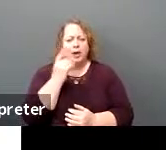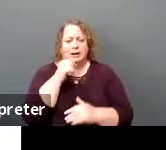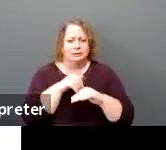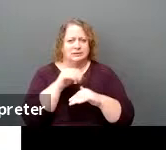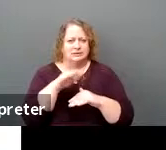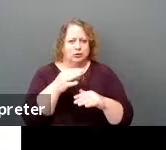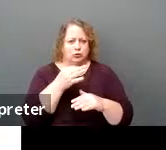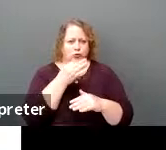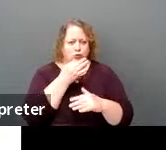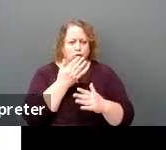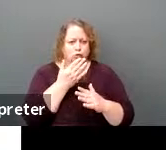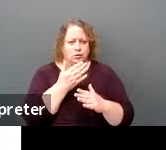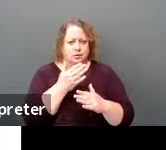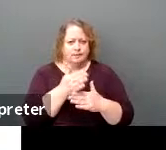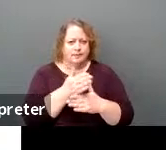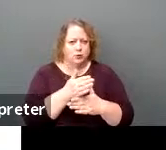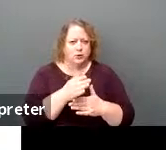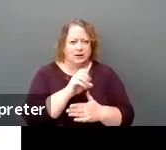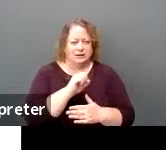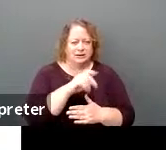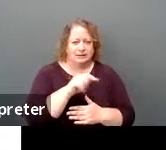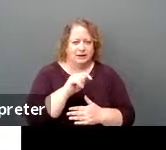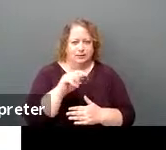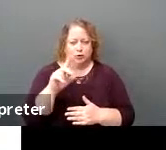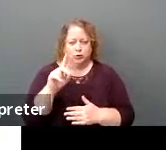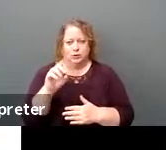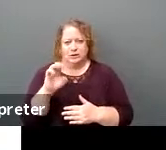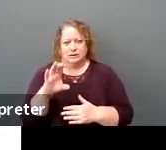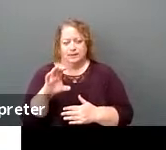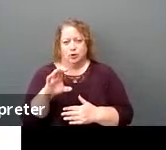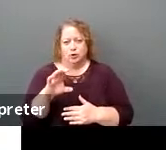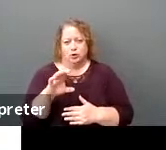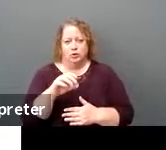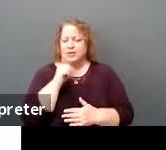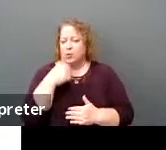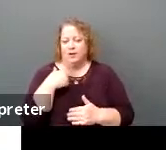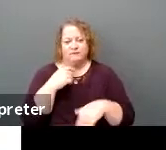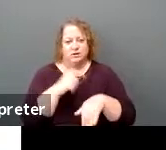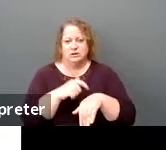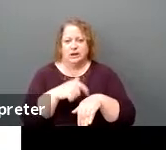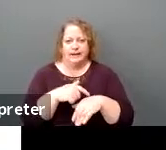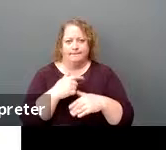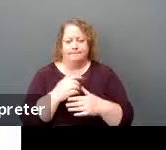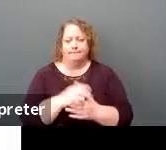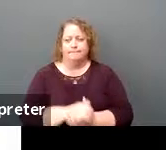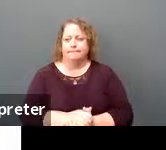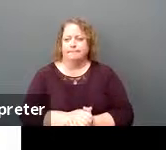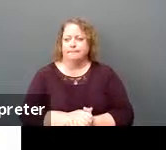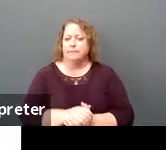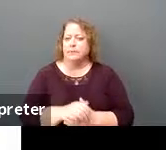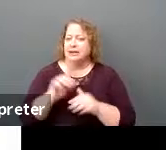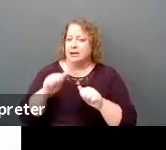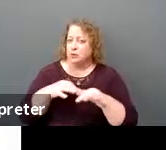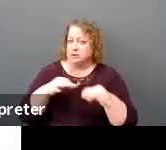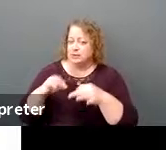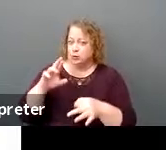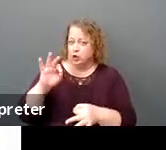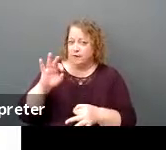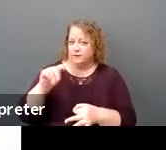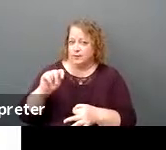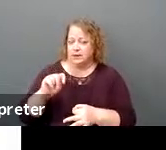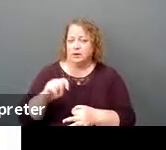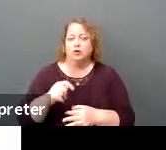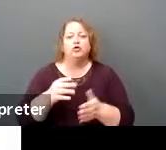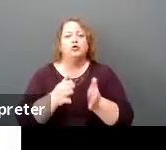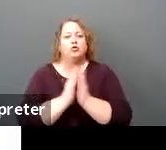out sooner, between September and December, auditors wouldn't have time to complete a bid. Can you explain what an RFP is? Yes,